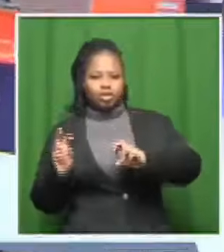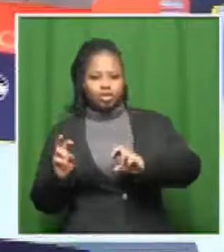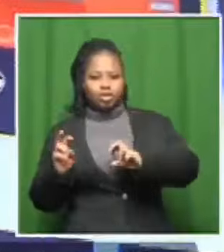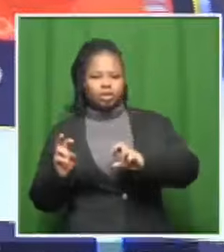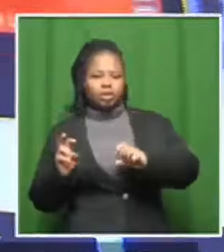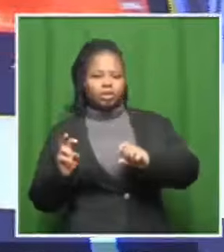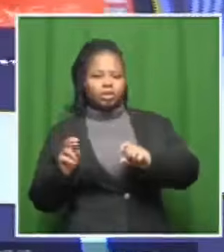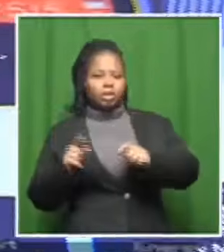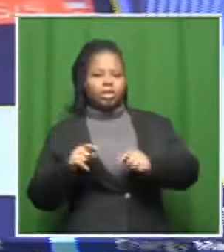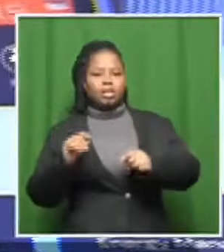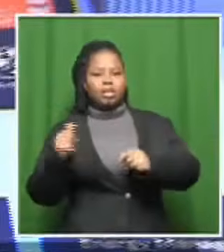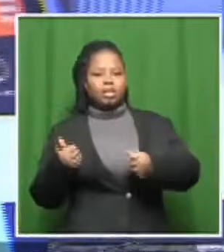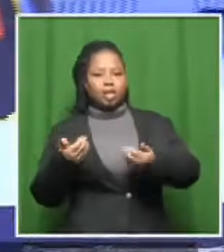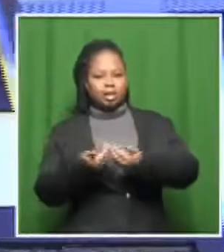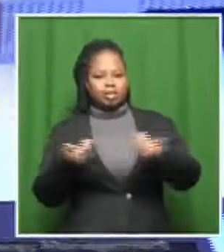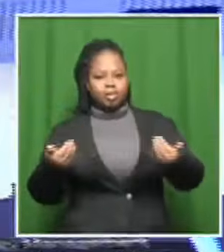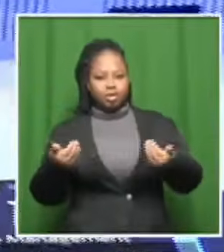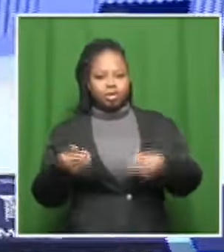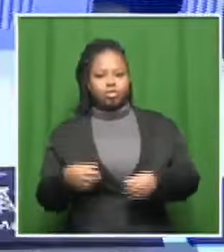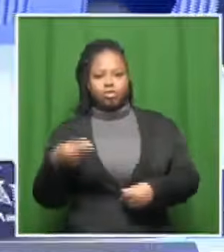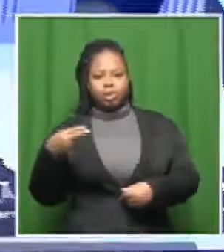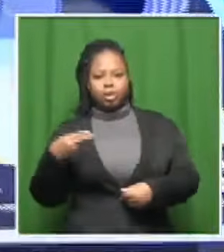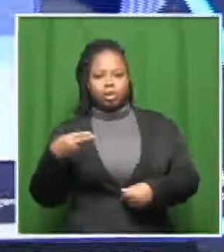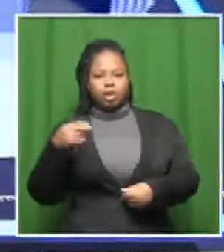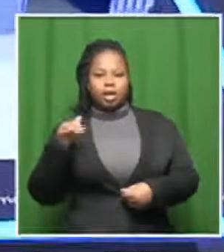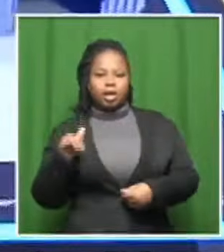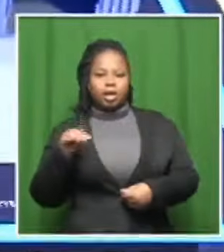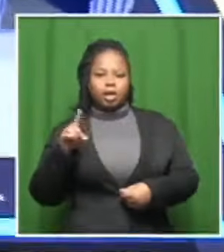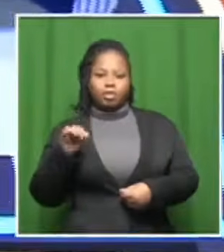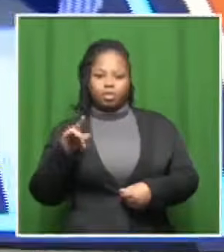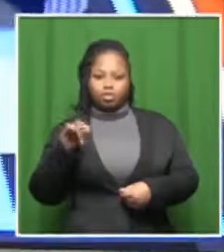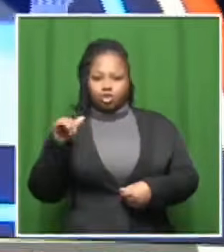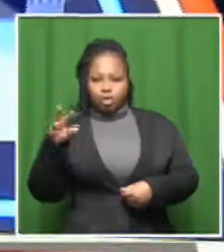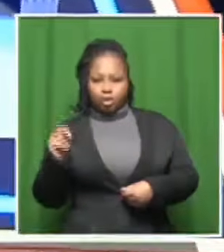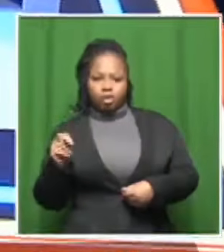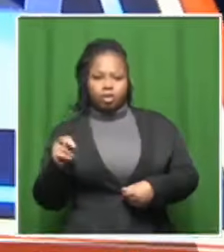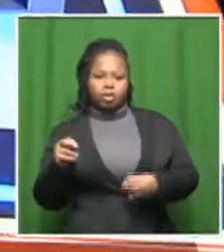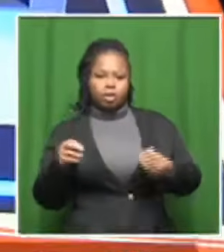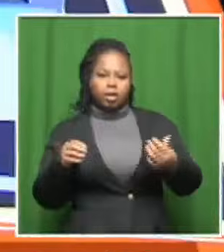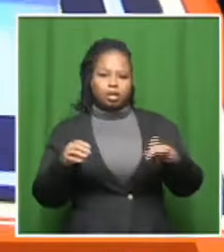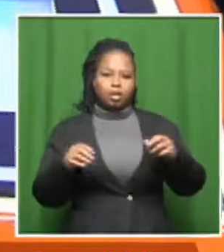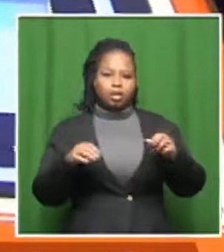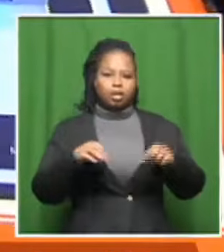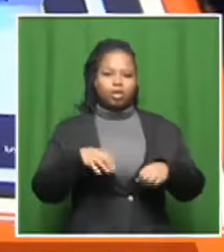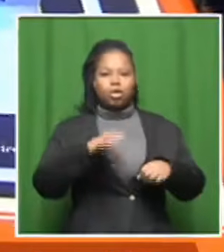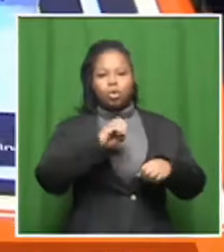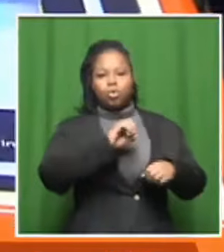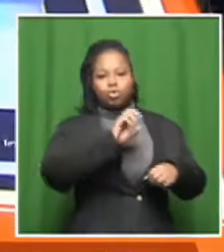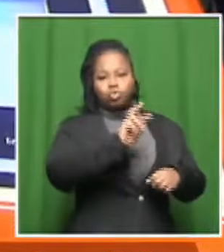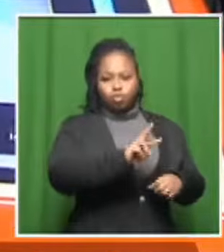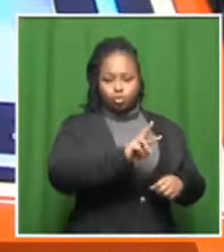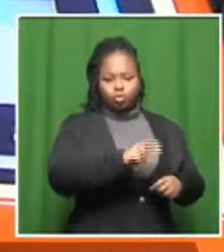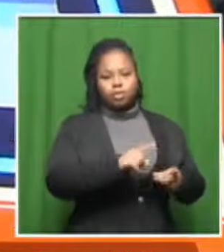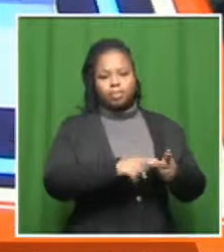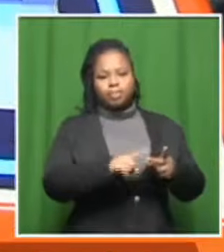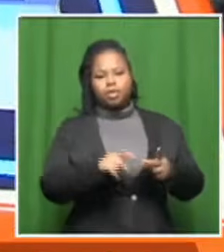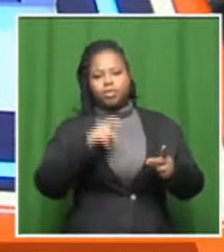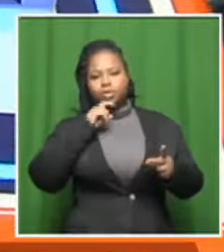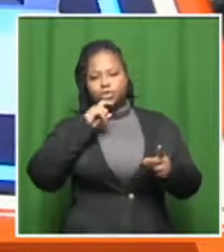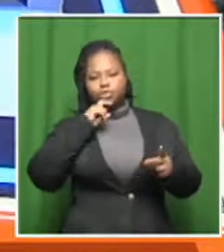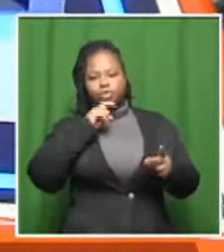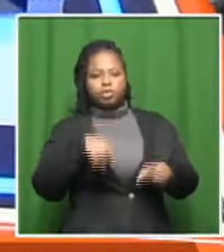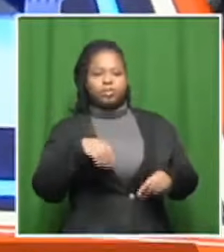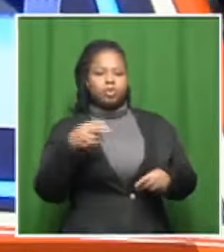and oxygen. So the hydrogen that we produce, we can compress it into a gas storage or use a molecule called liquid hydrogen